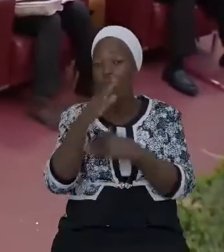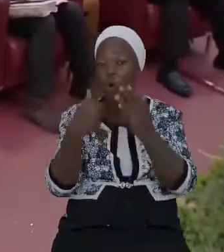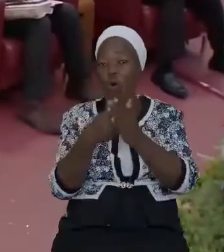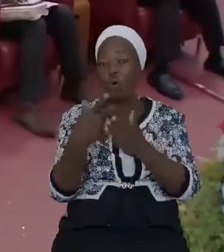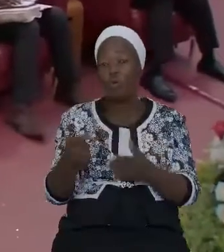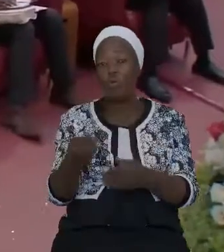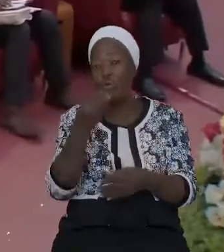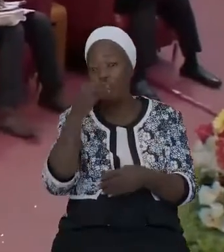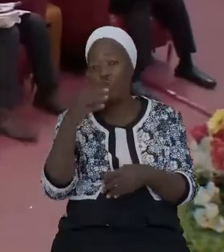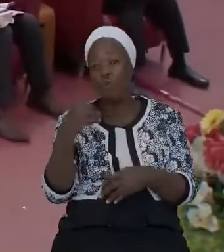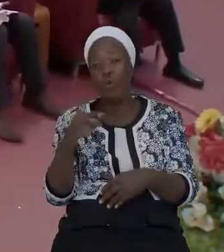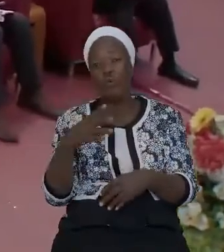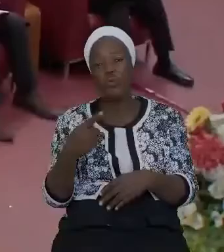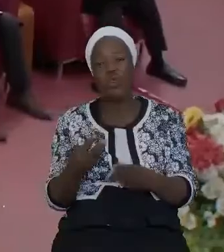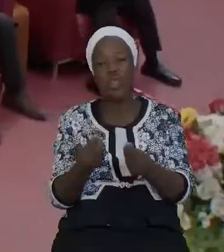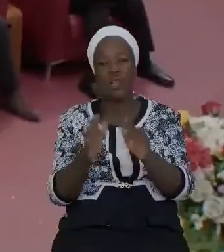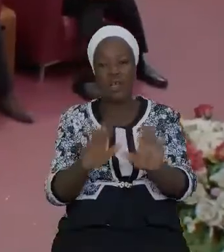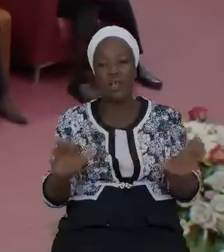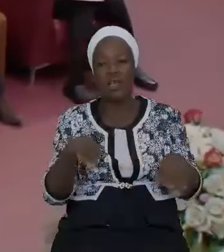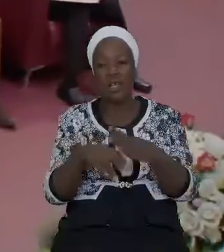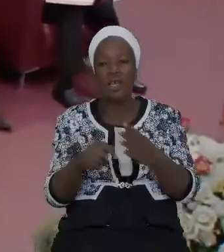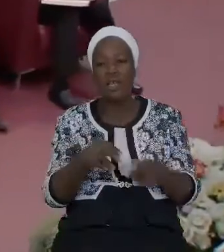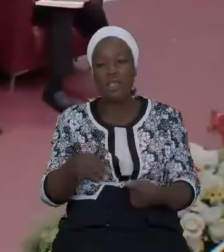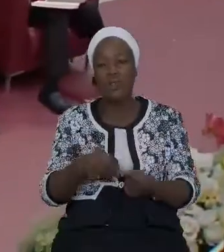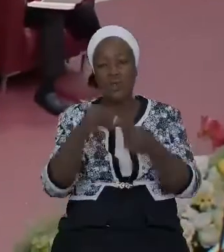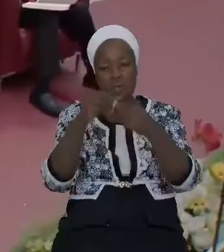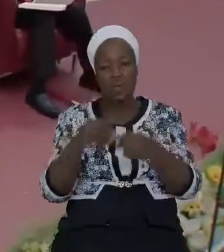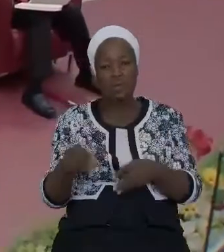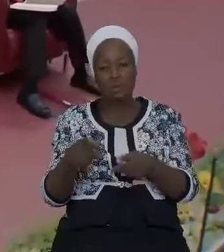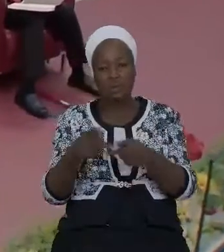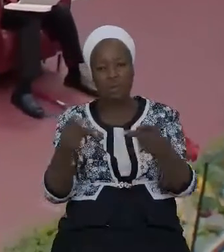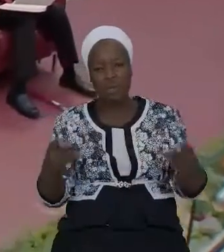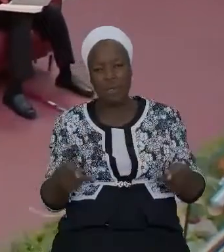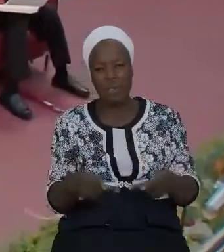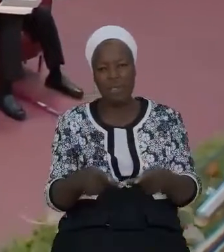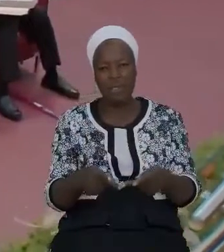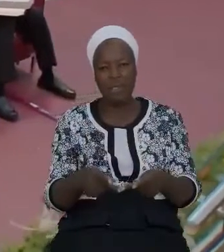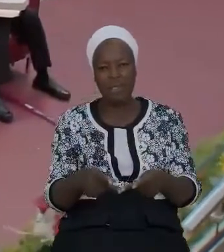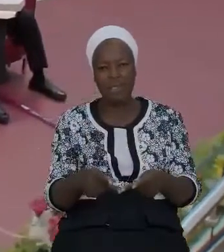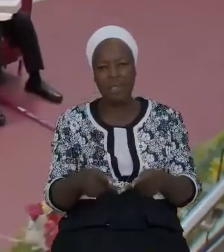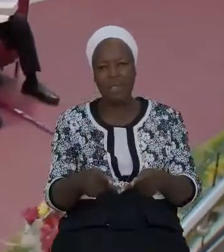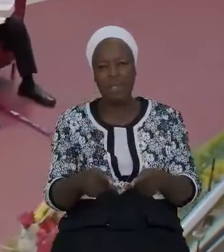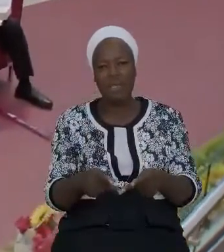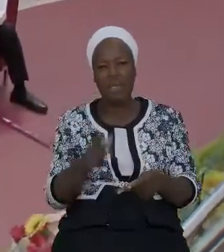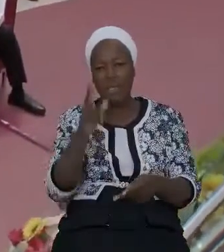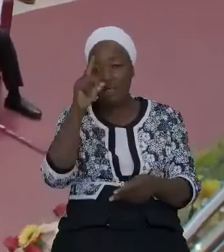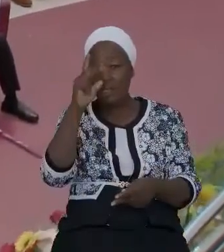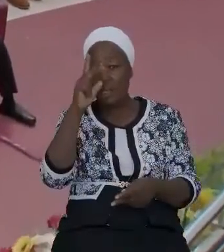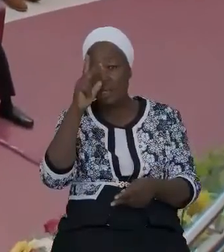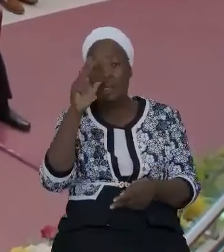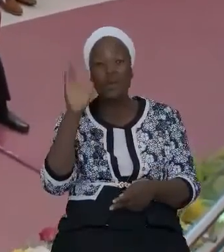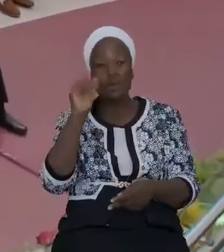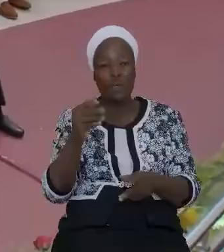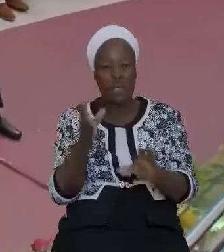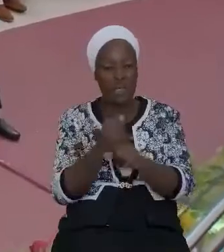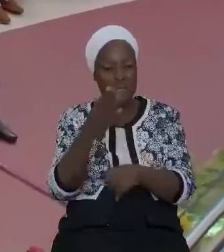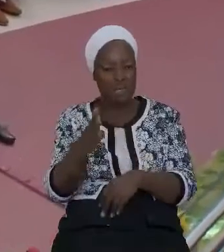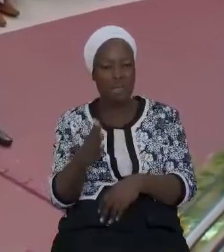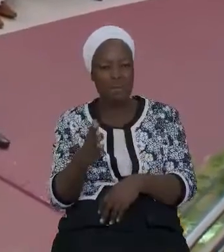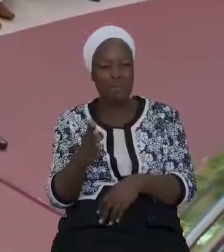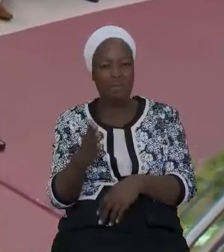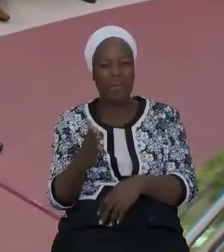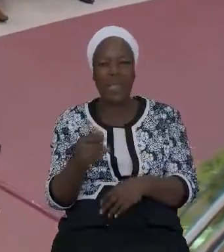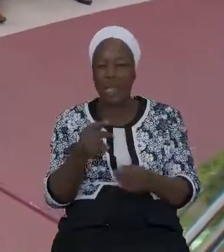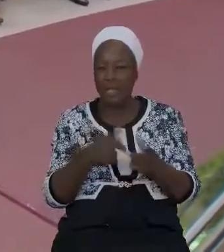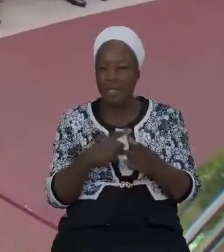the land in a particular place, insects will get there, termites will get